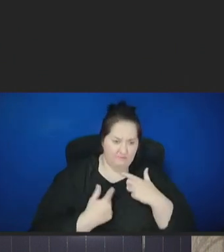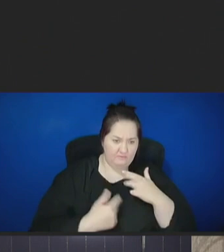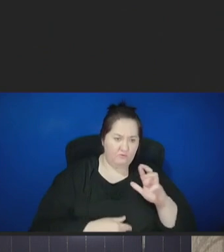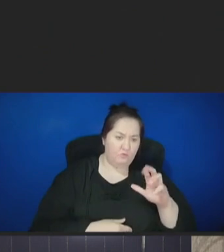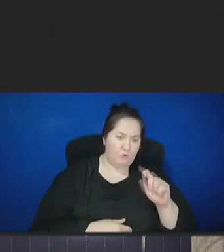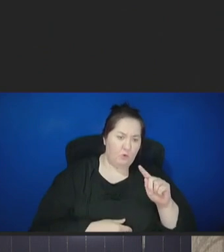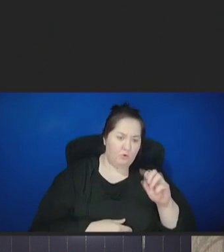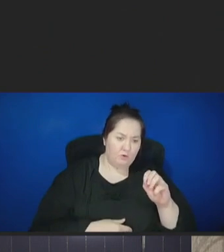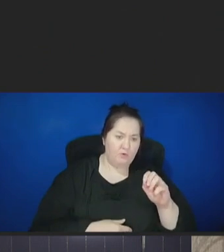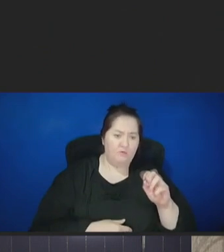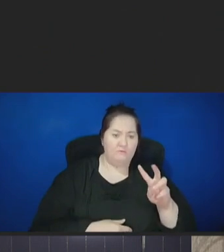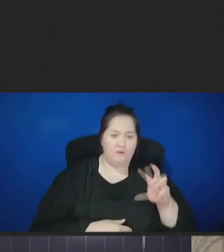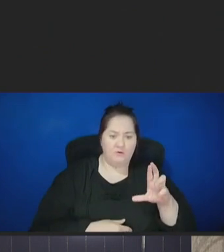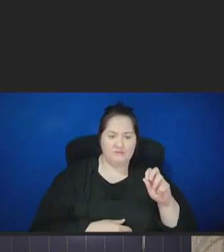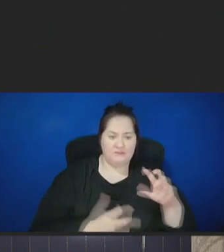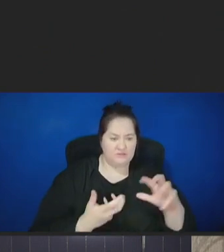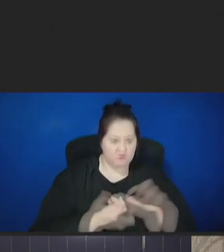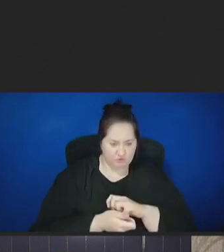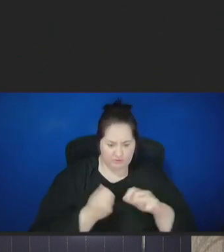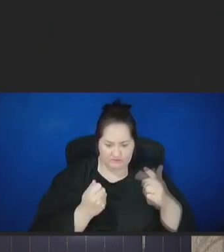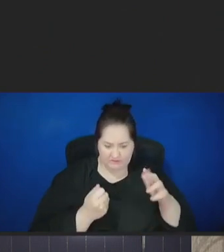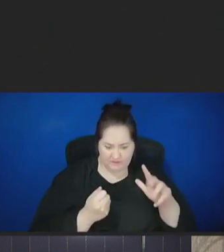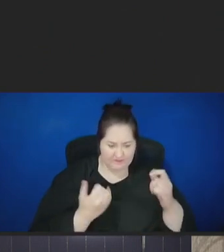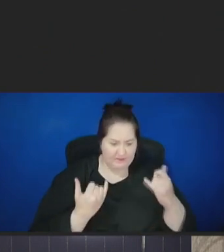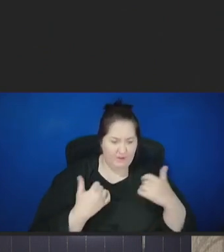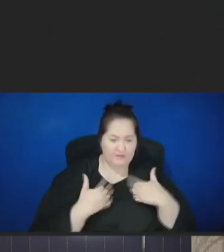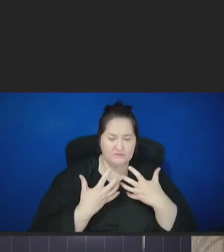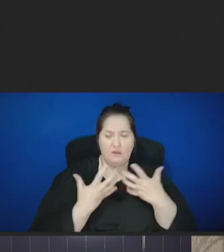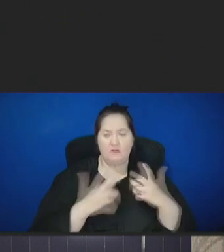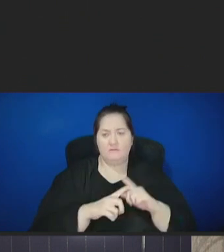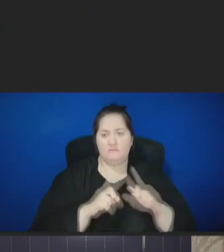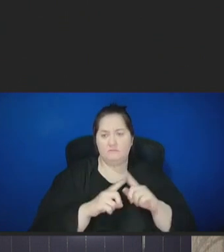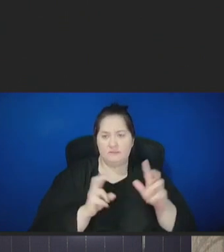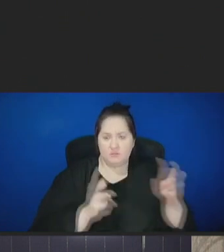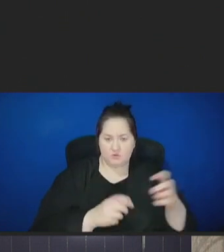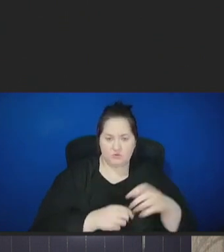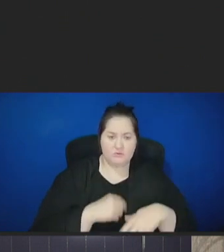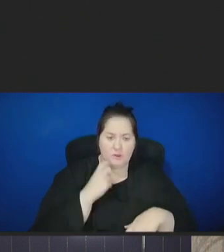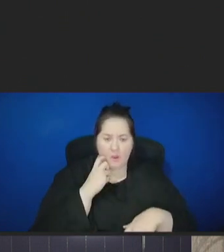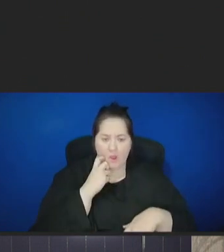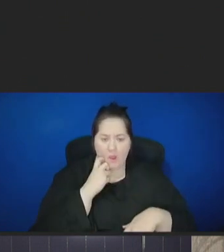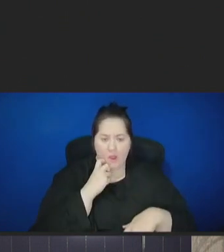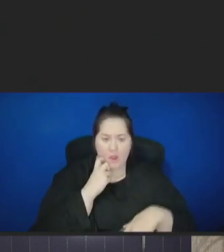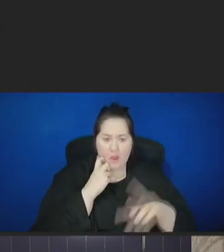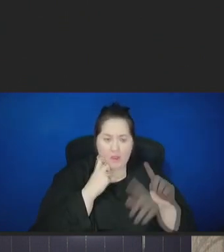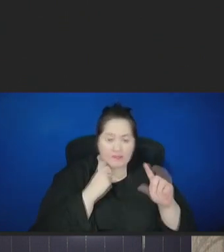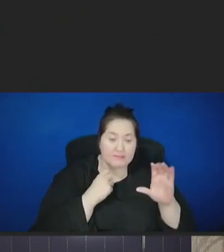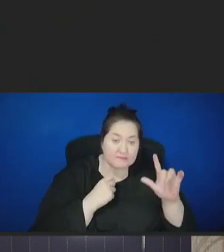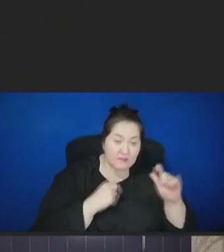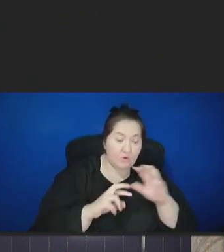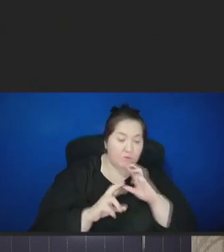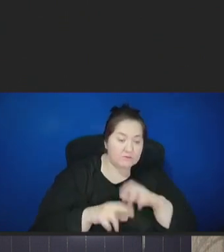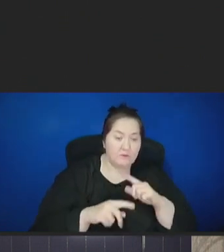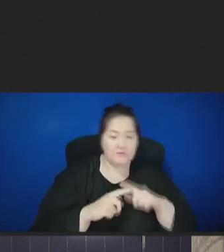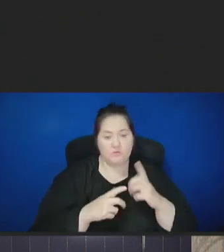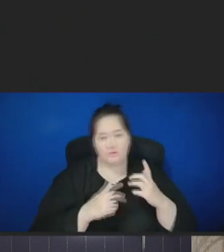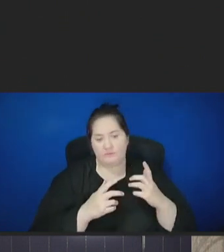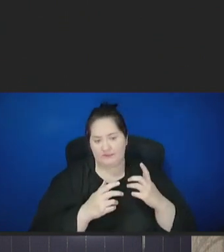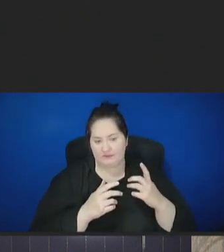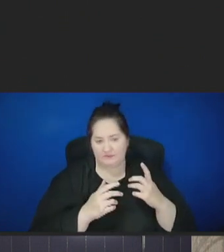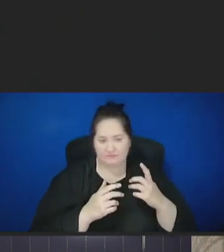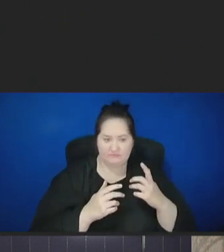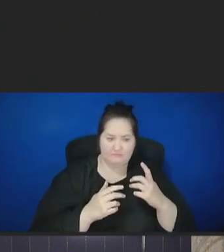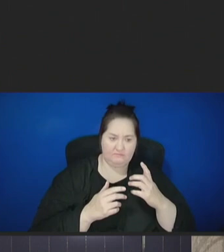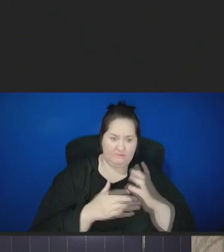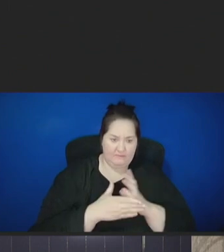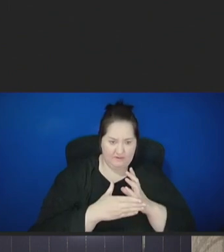that devastates his gut. And now he has a whole bunch of other issues, like his T-cell response is going to be mediated and a whole